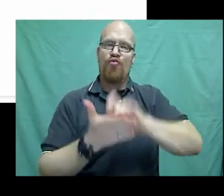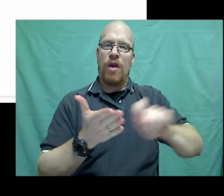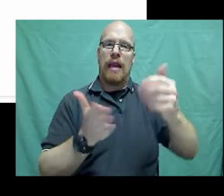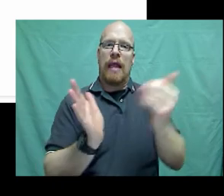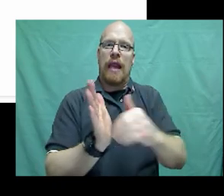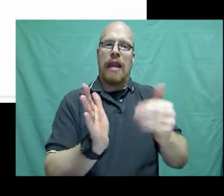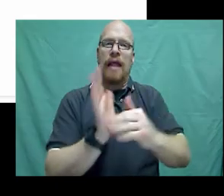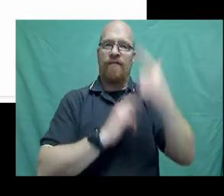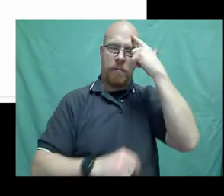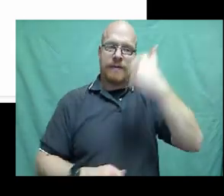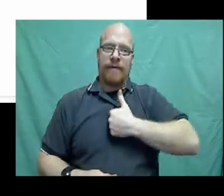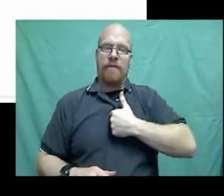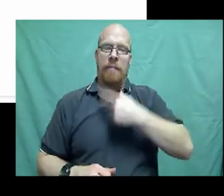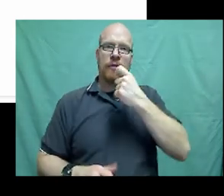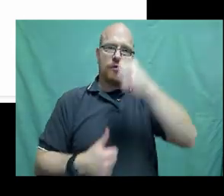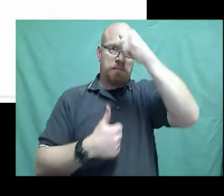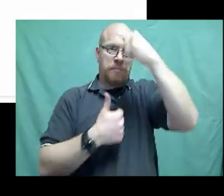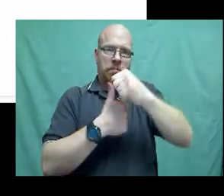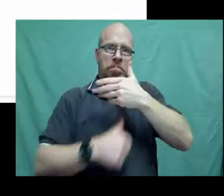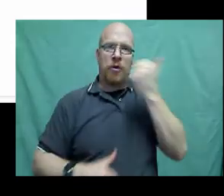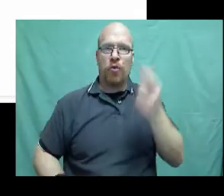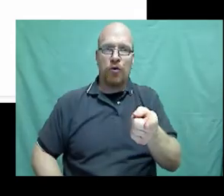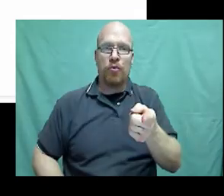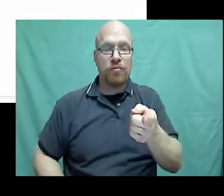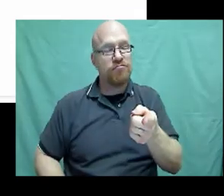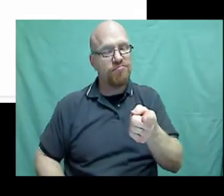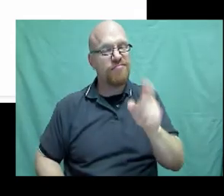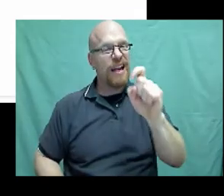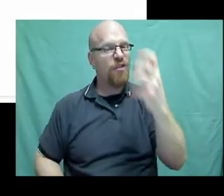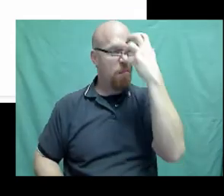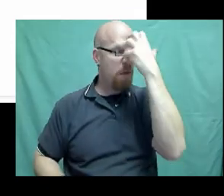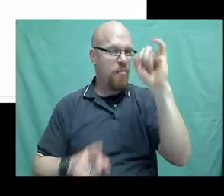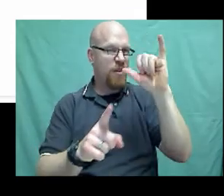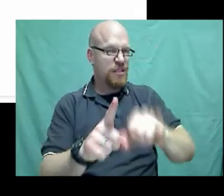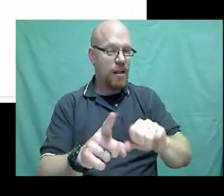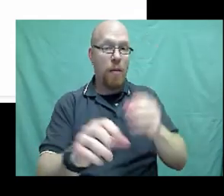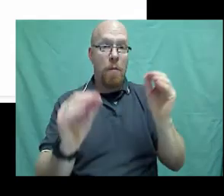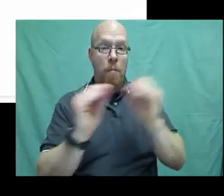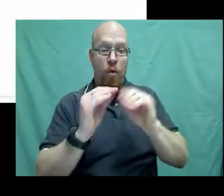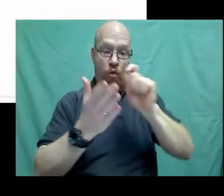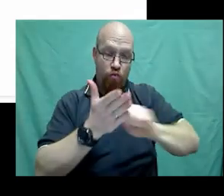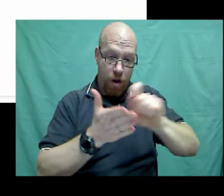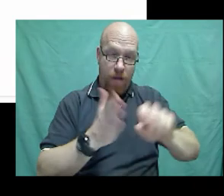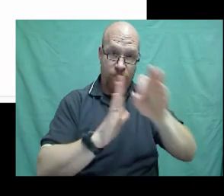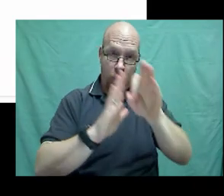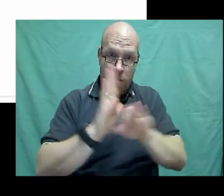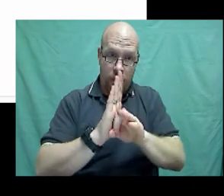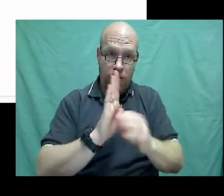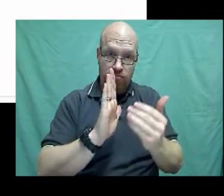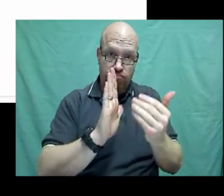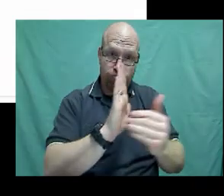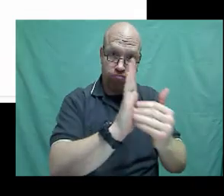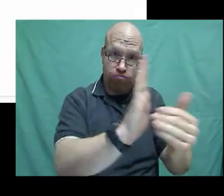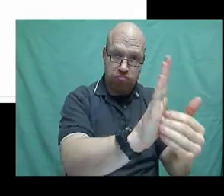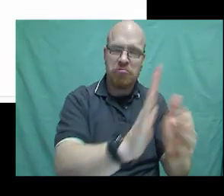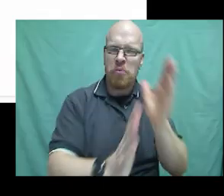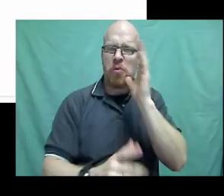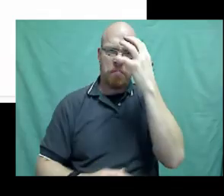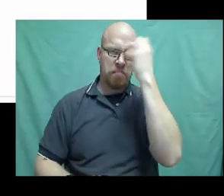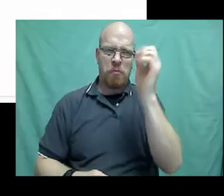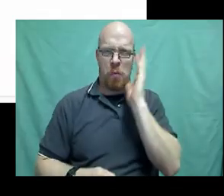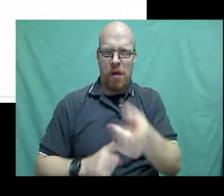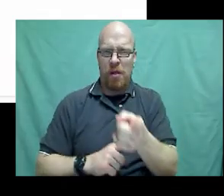Okay. Now, I tend to write the formula over and over again, and then I remember it. You have to memorize it. The more you write